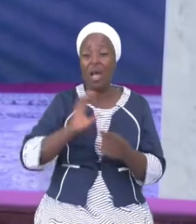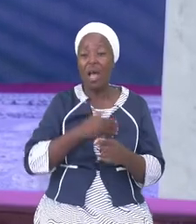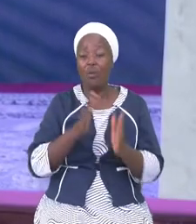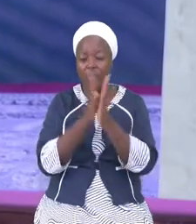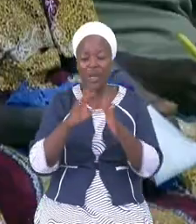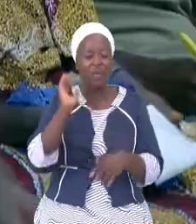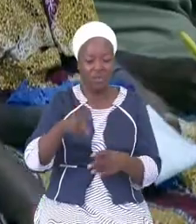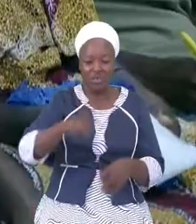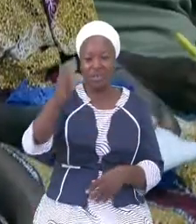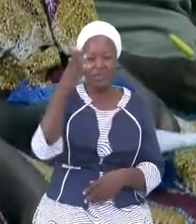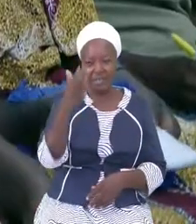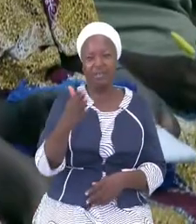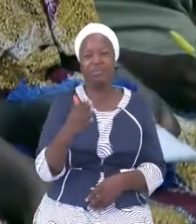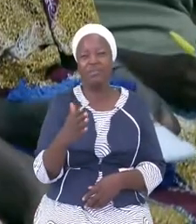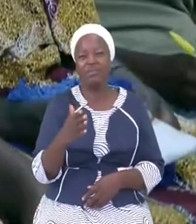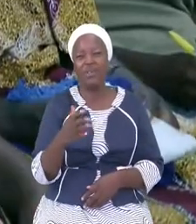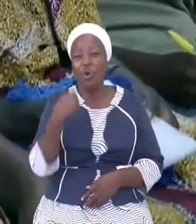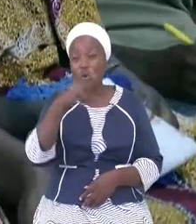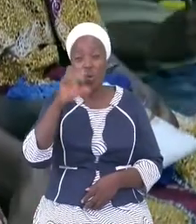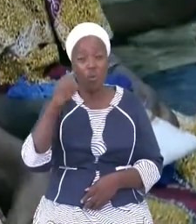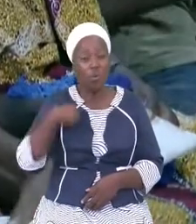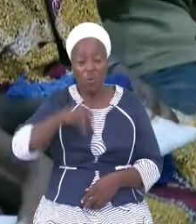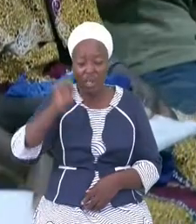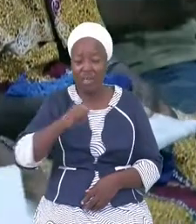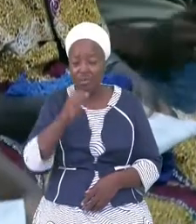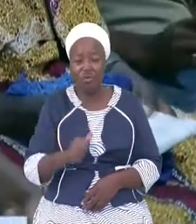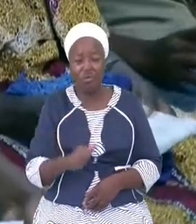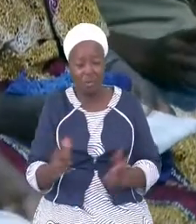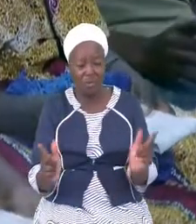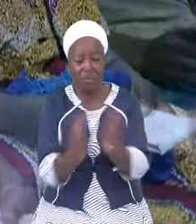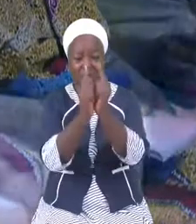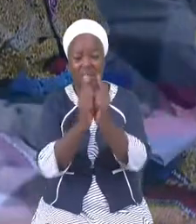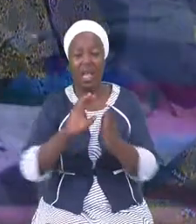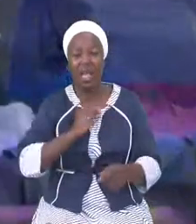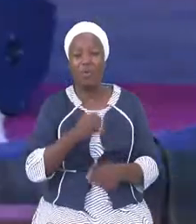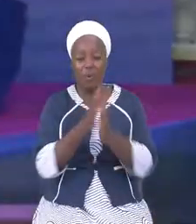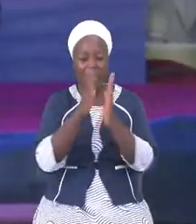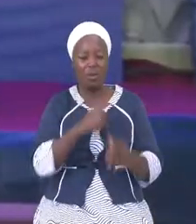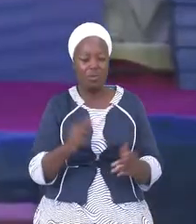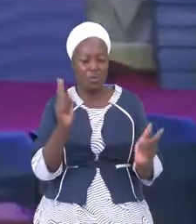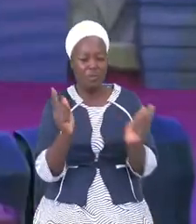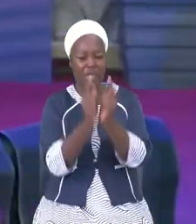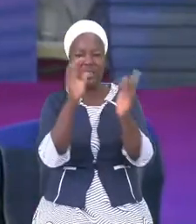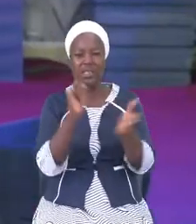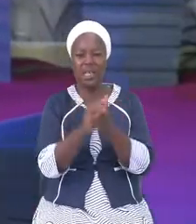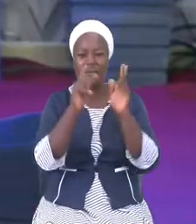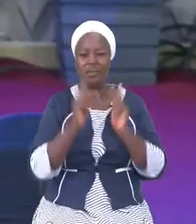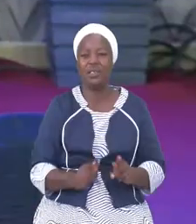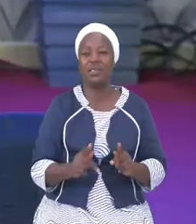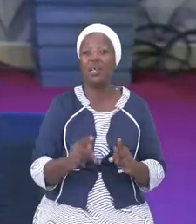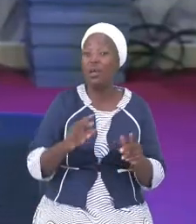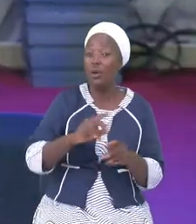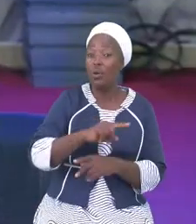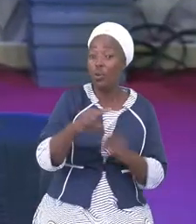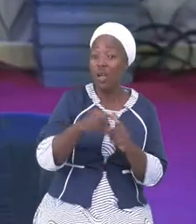travel there. Who we cannot contact, our prayer will contact that personality. When